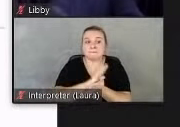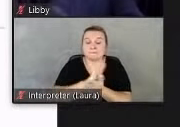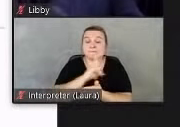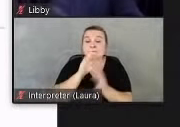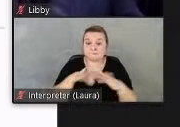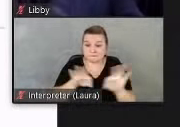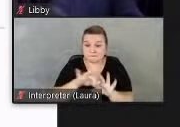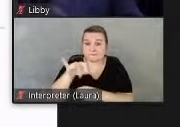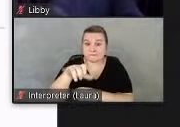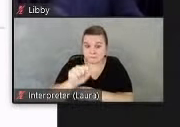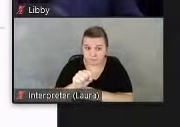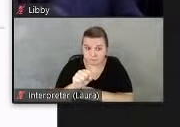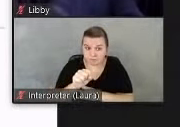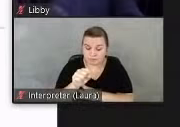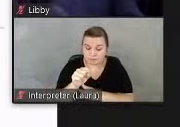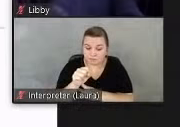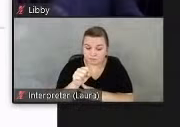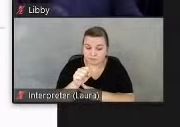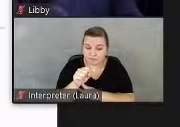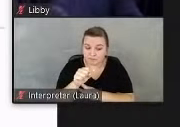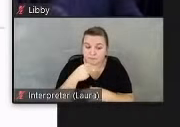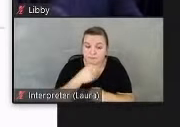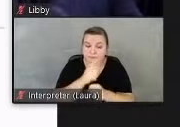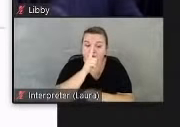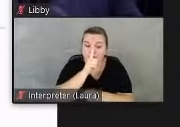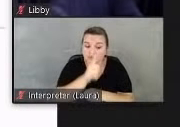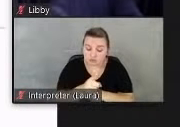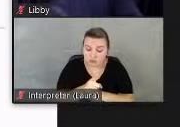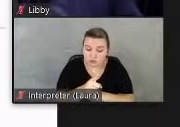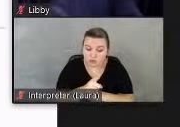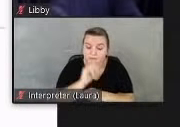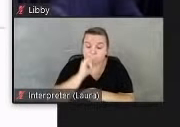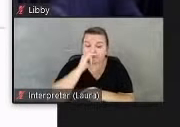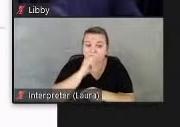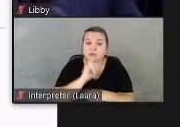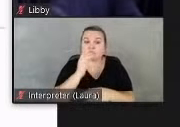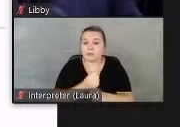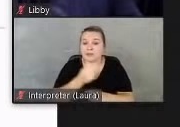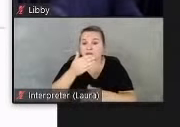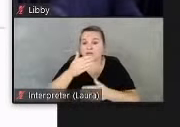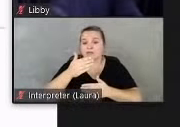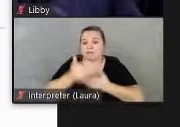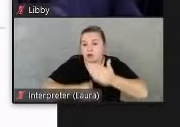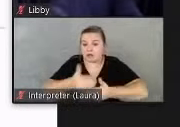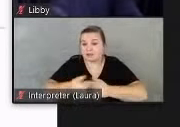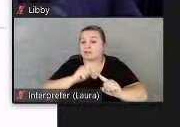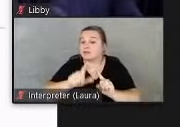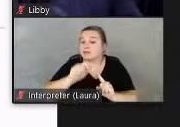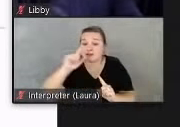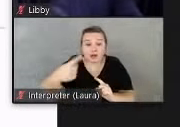but you have to pay attention to making sure that kids are making progress, not only in academics,